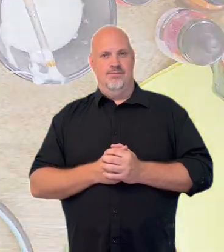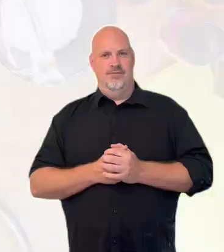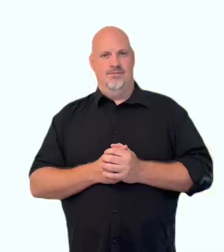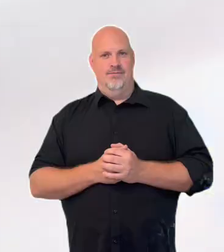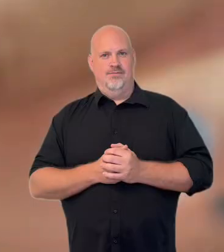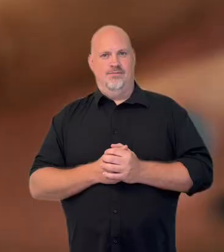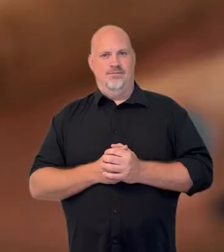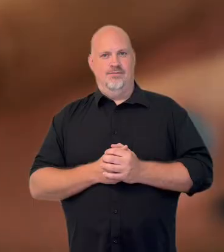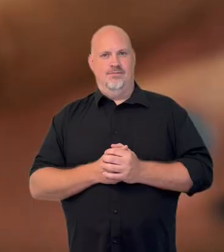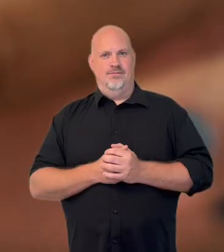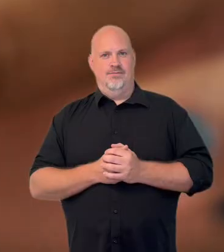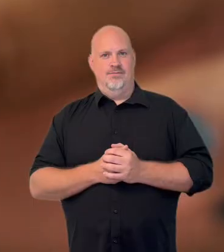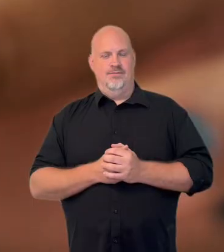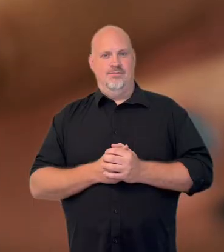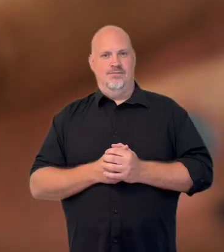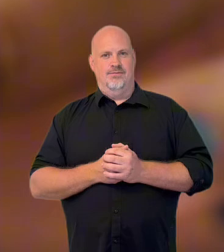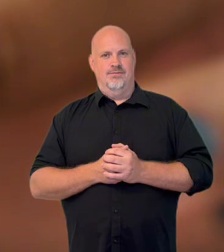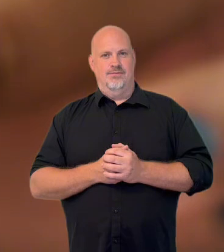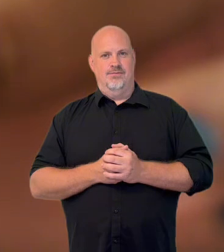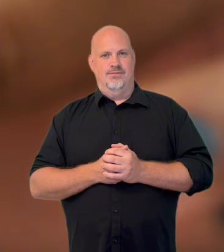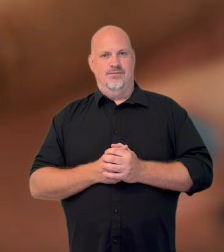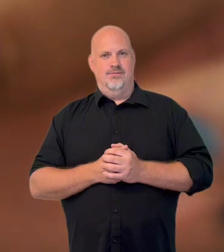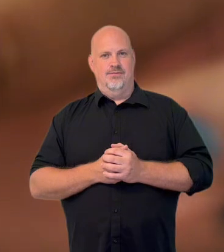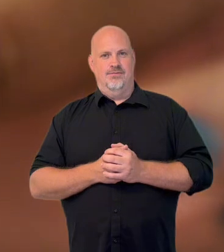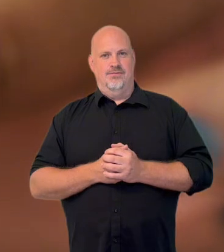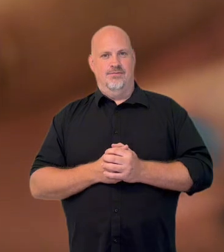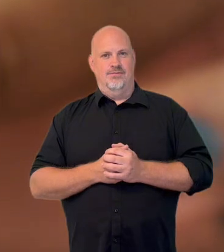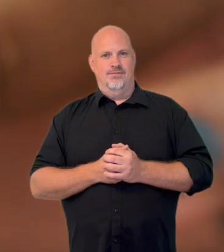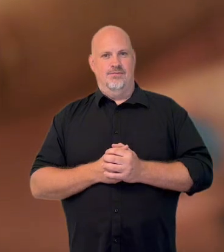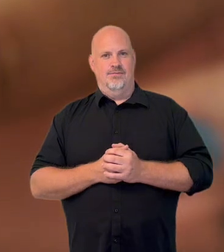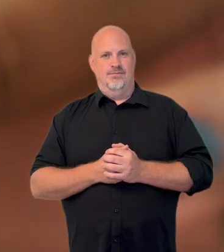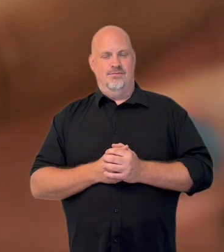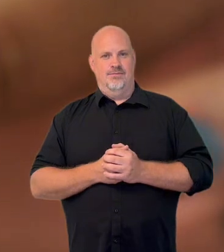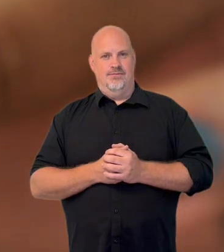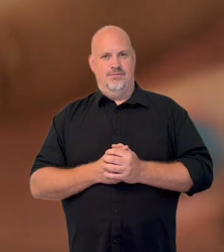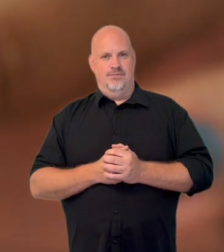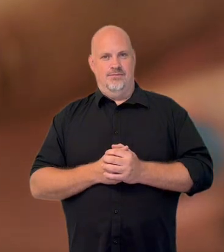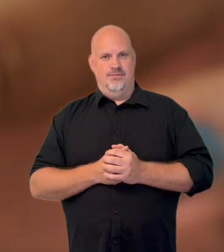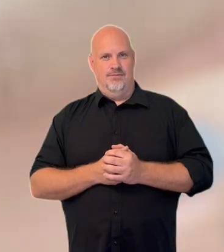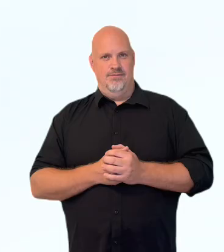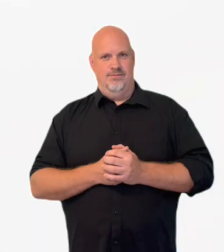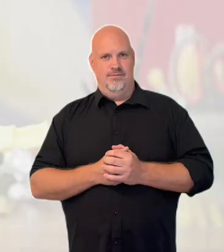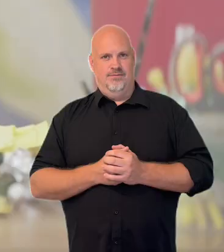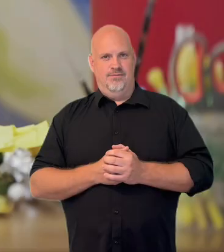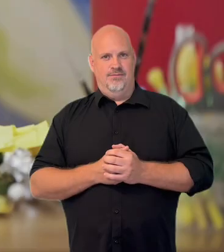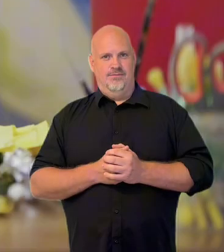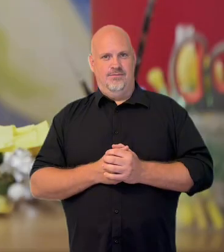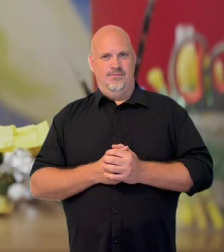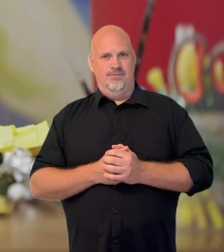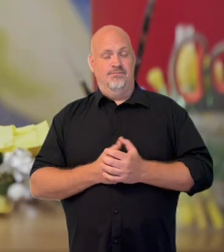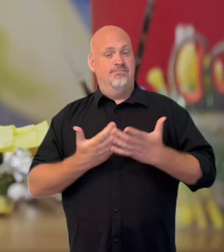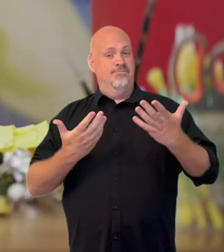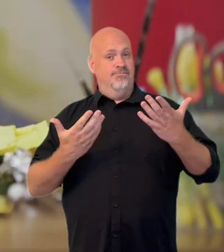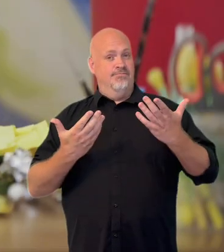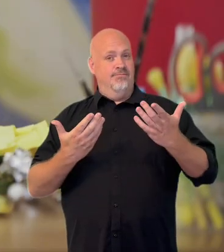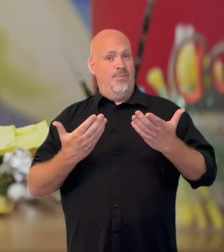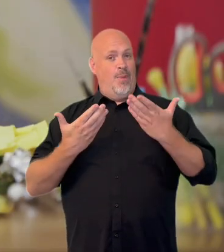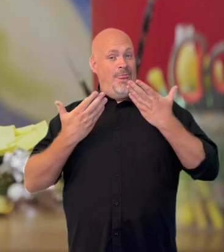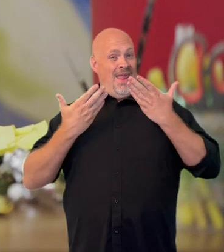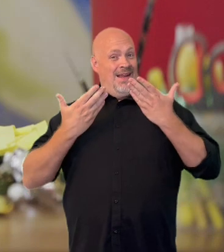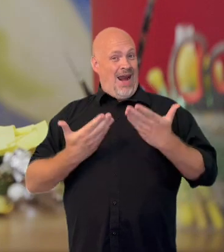So now we're going to start building the inside section of your flowers. So by that I